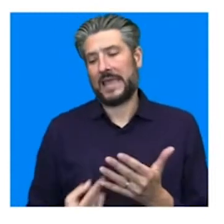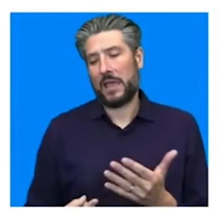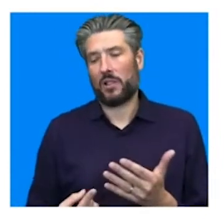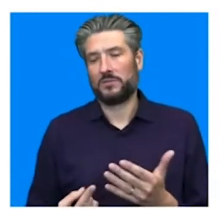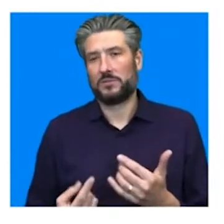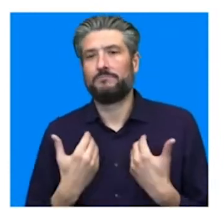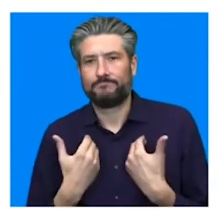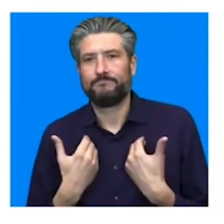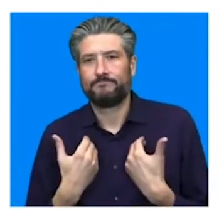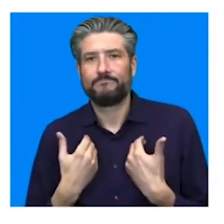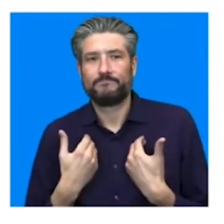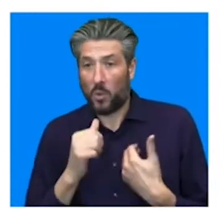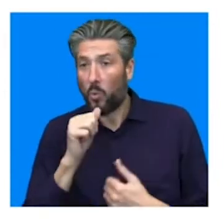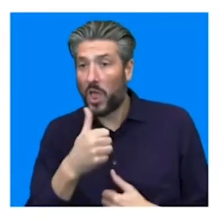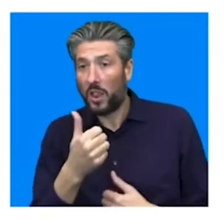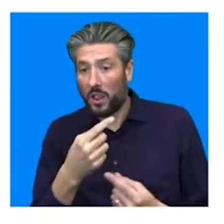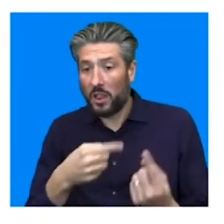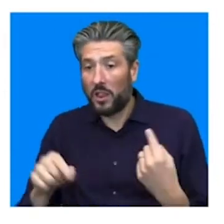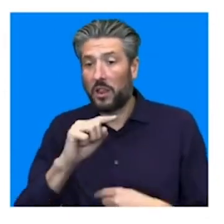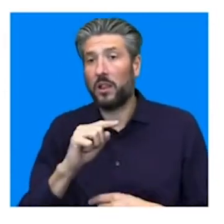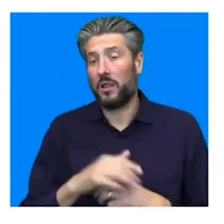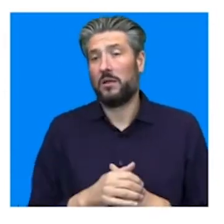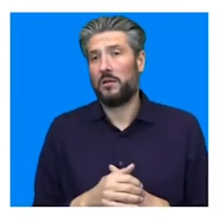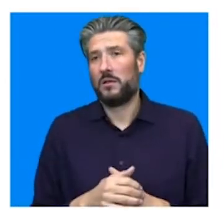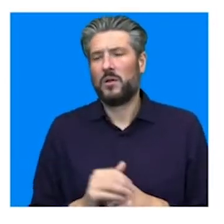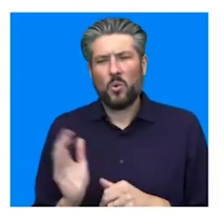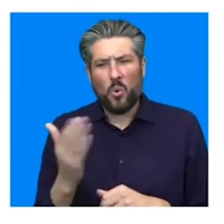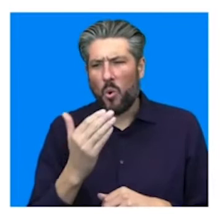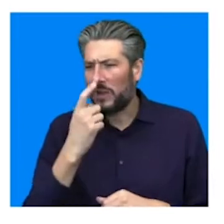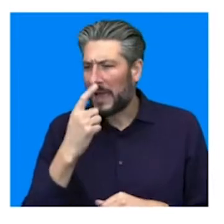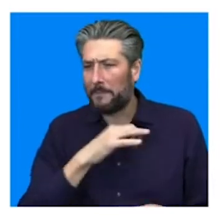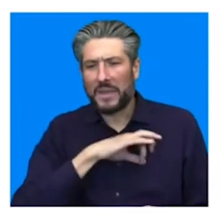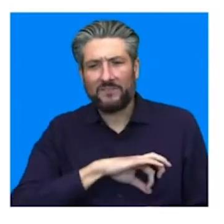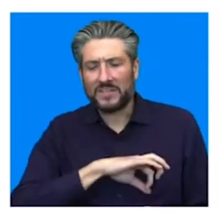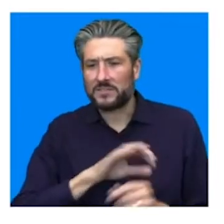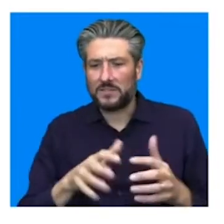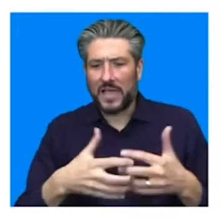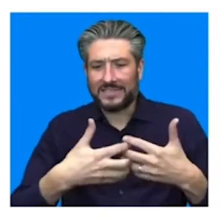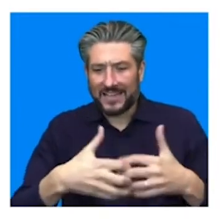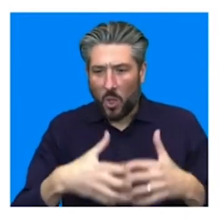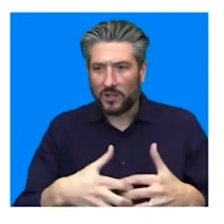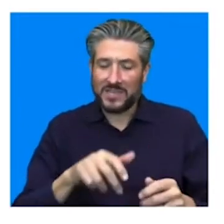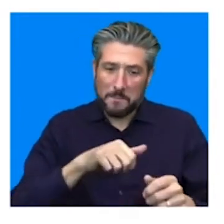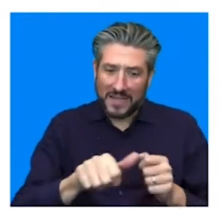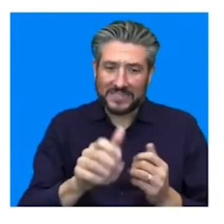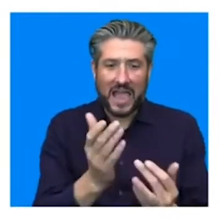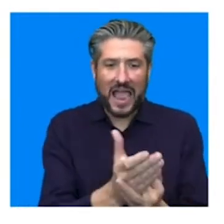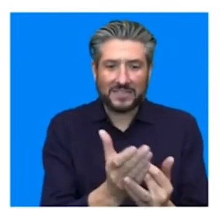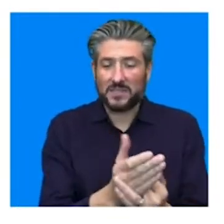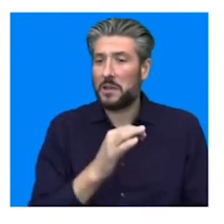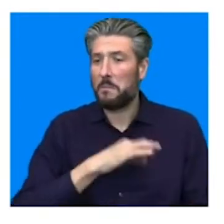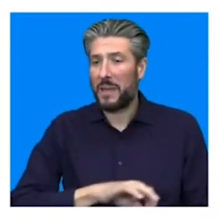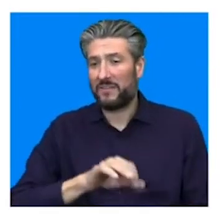that we can all benefit from technology that is just more accessible, that is just so intuitive, or